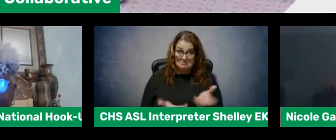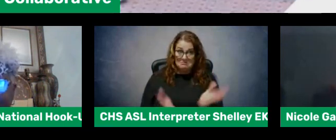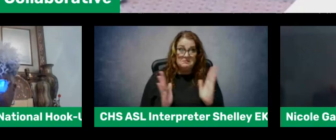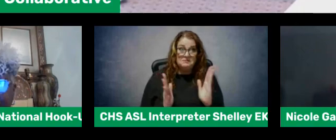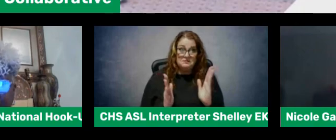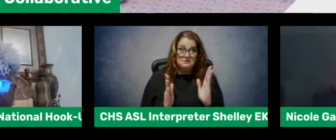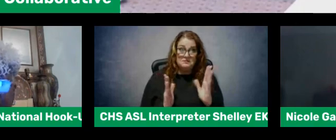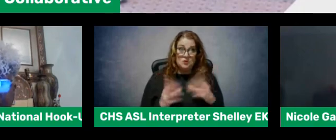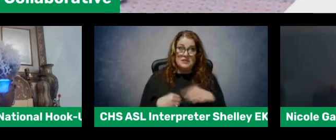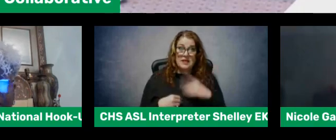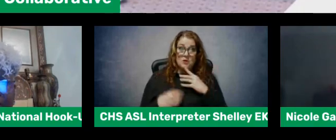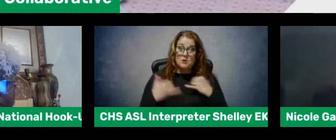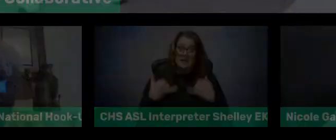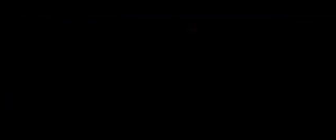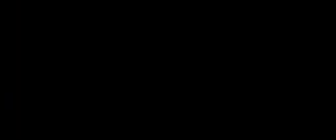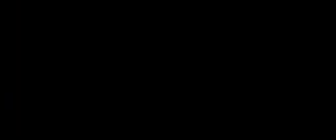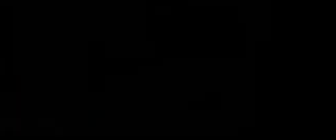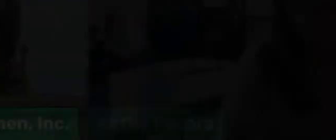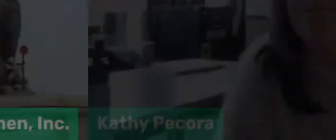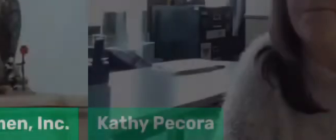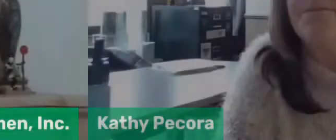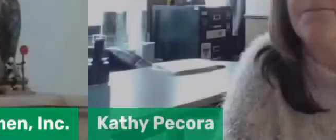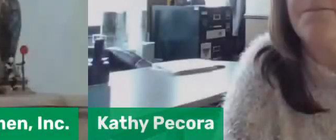we'll take those now.